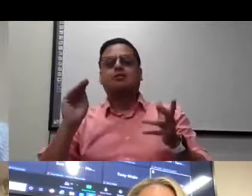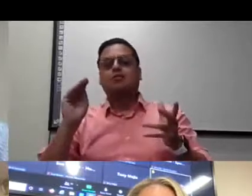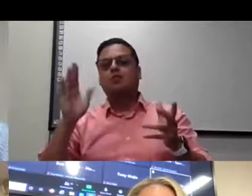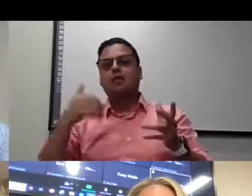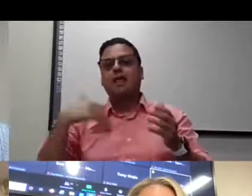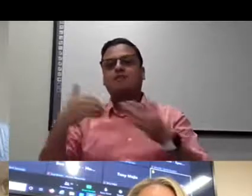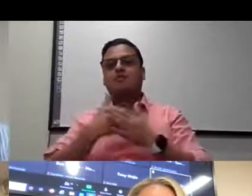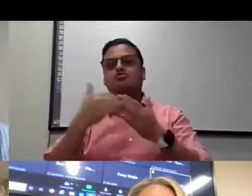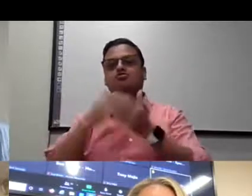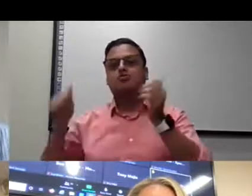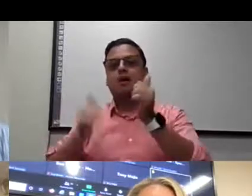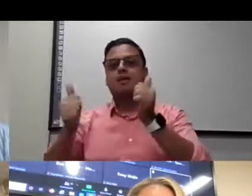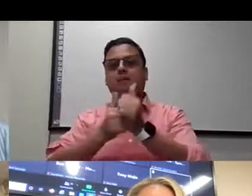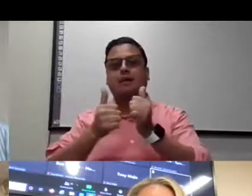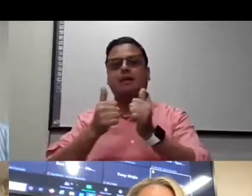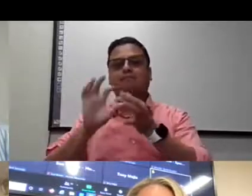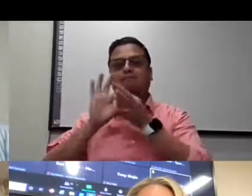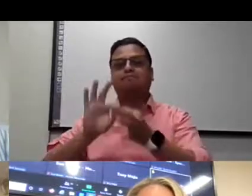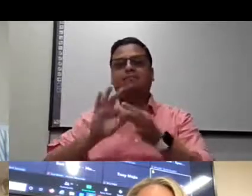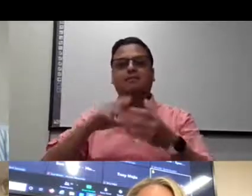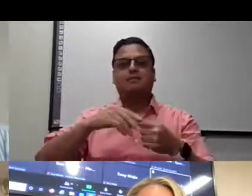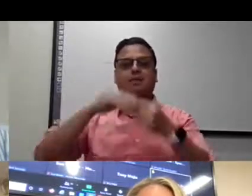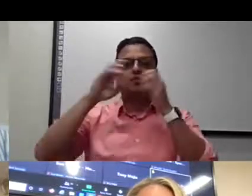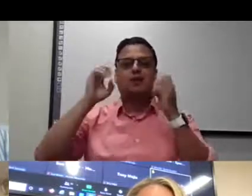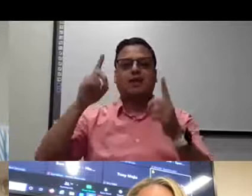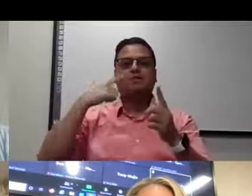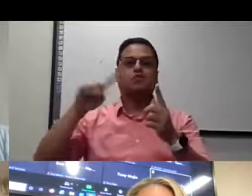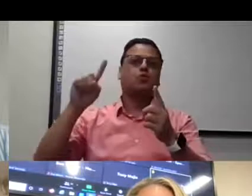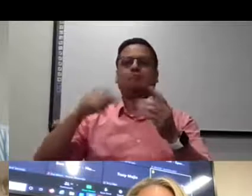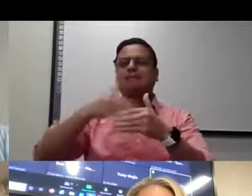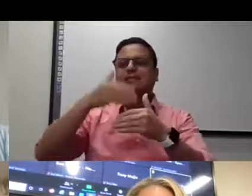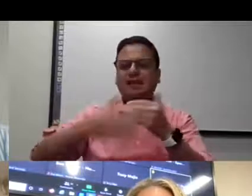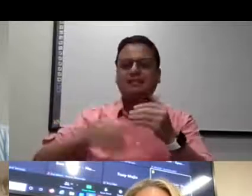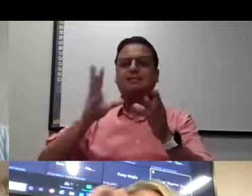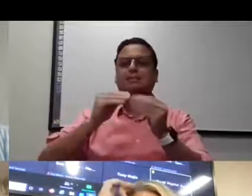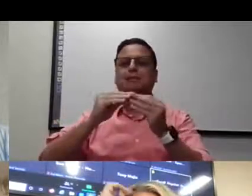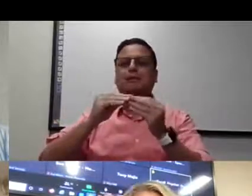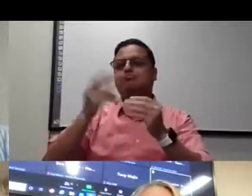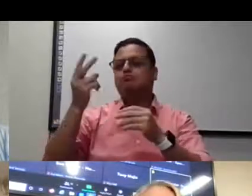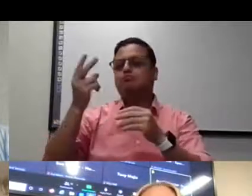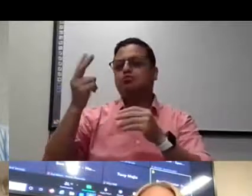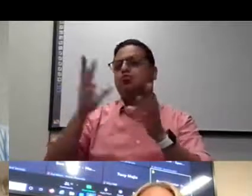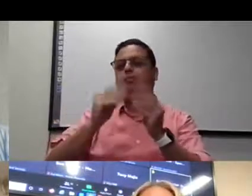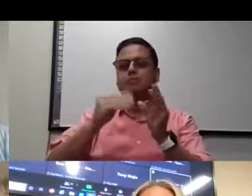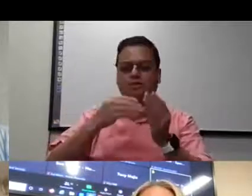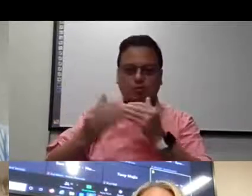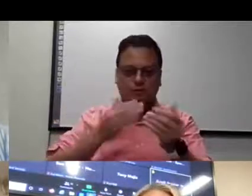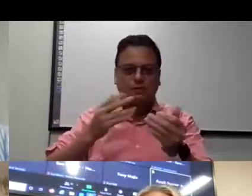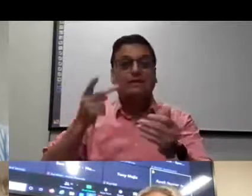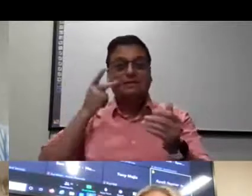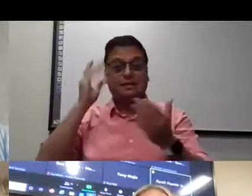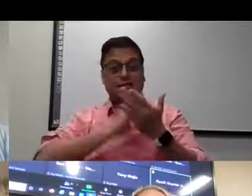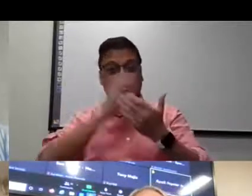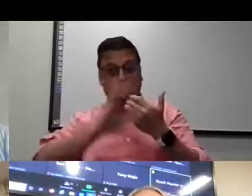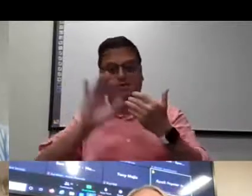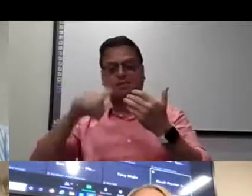update on special ed, you know, in the next meeting or two. And, you know, I look on the proposed governance calendar, which is another